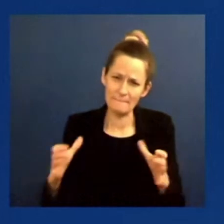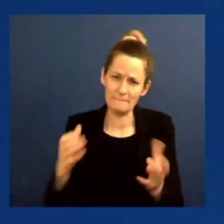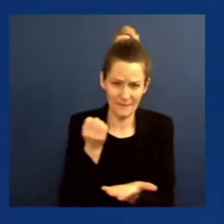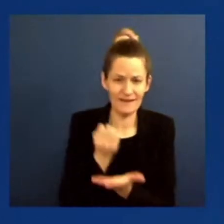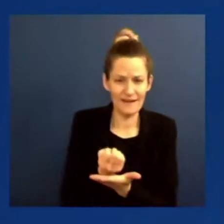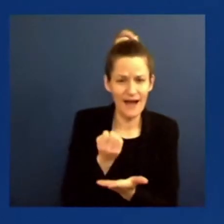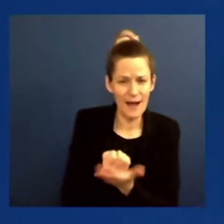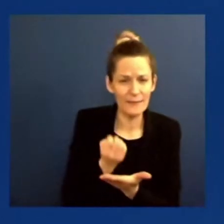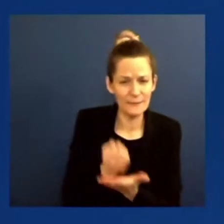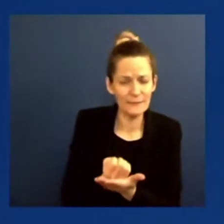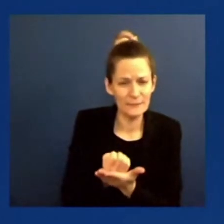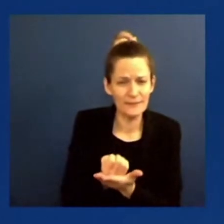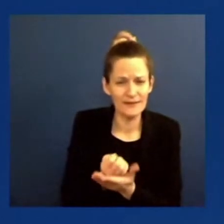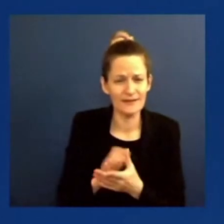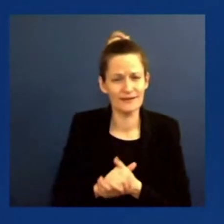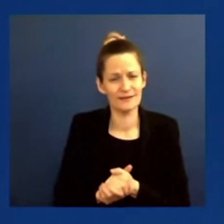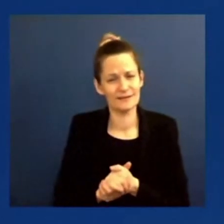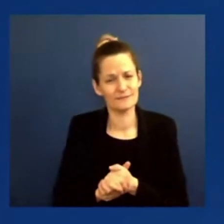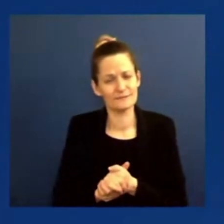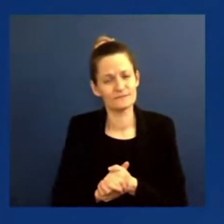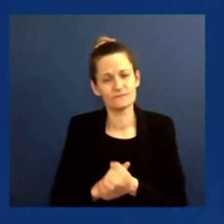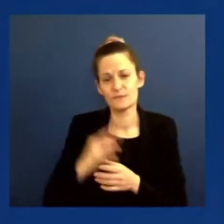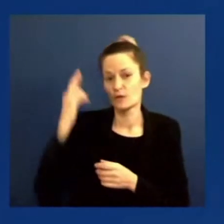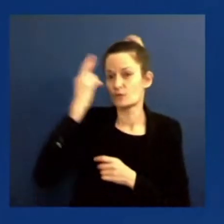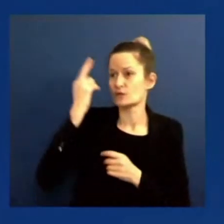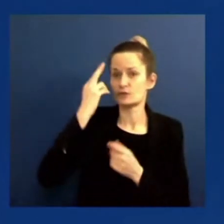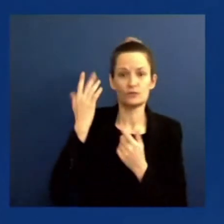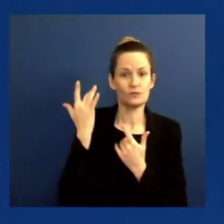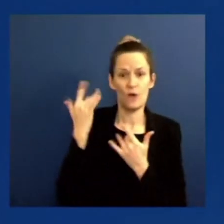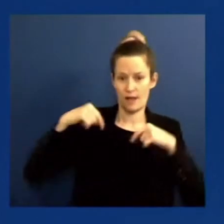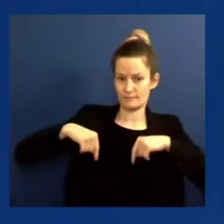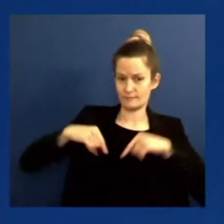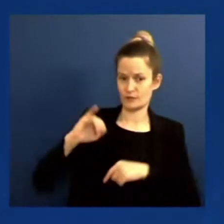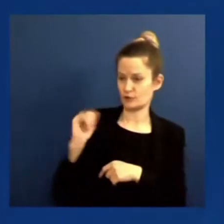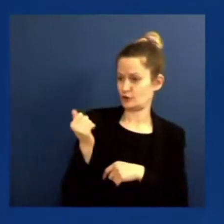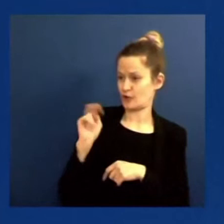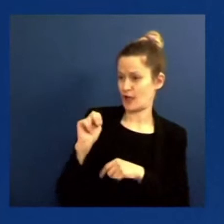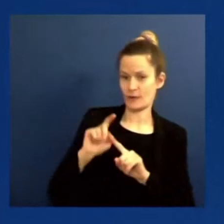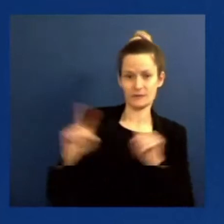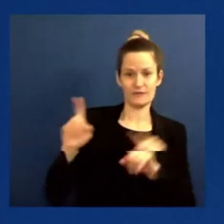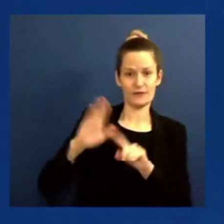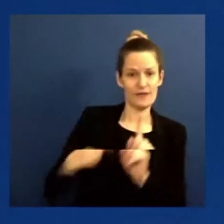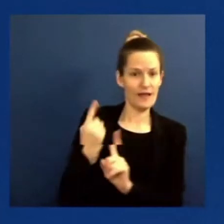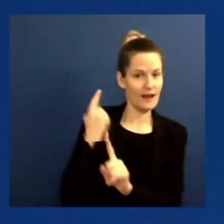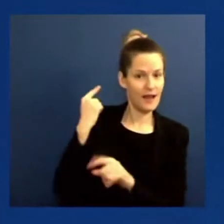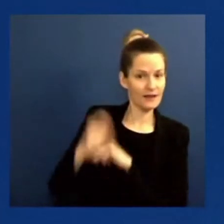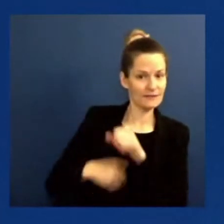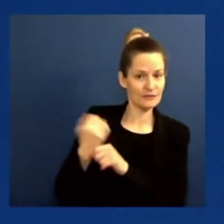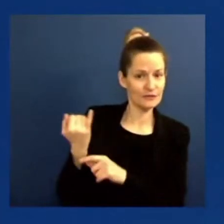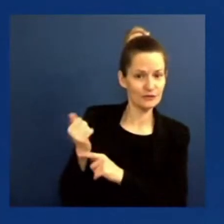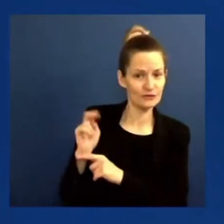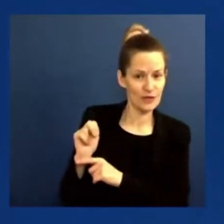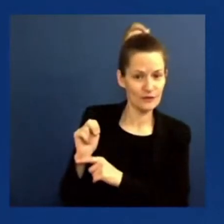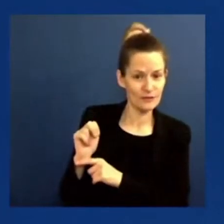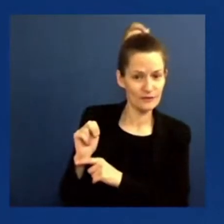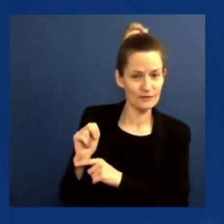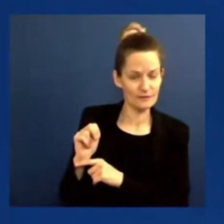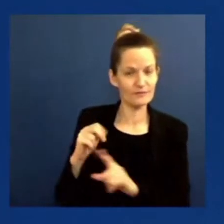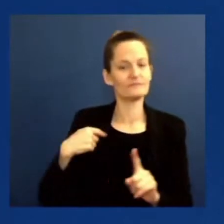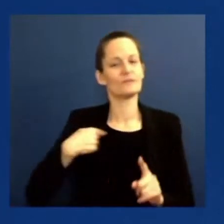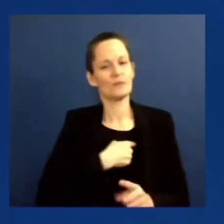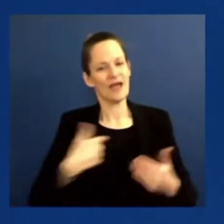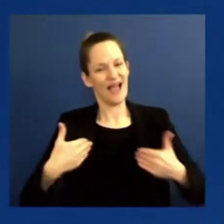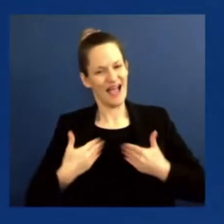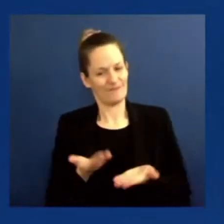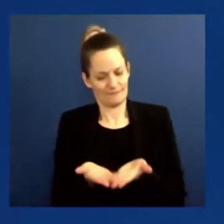The reason this January is so dramatically different from last January is because we have the tools we need to protect people.